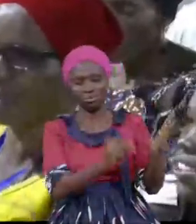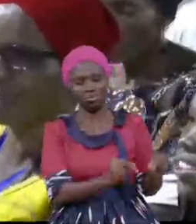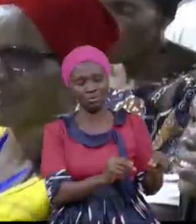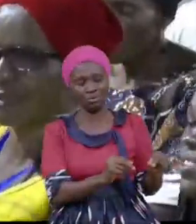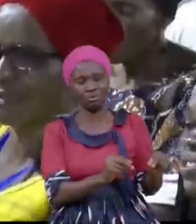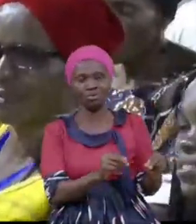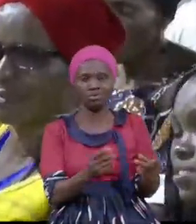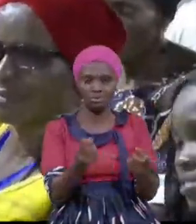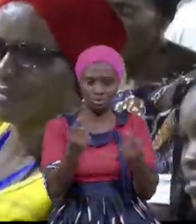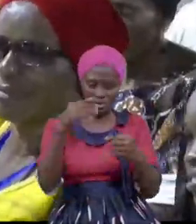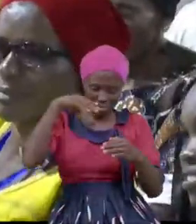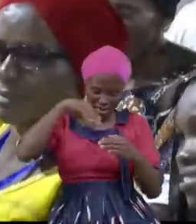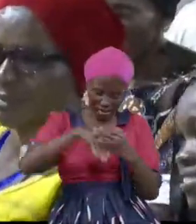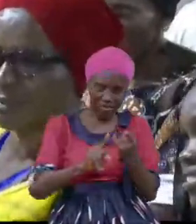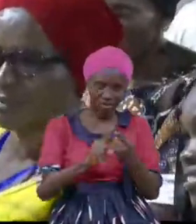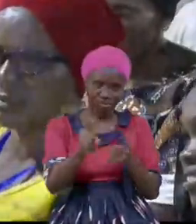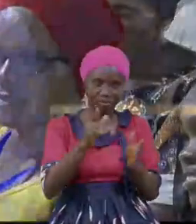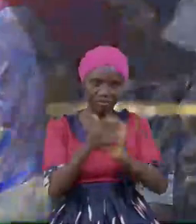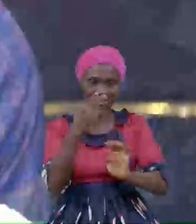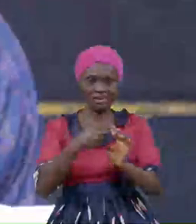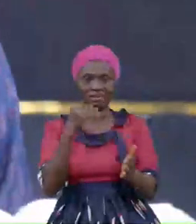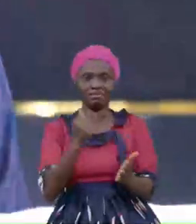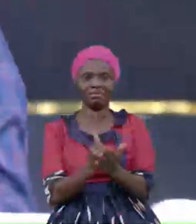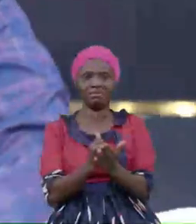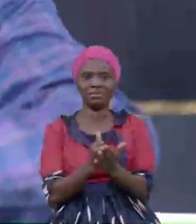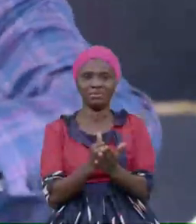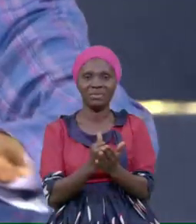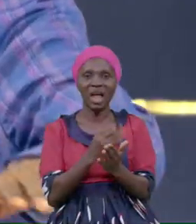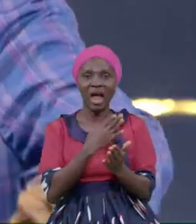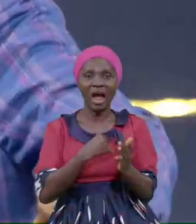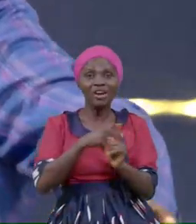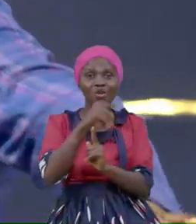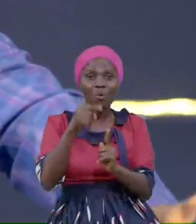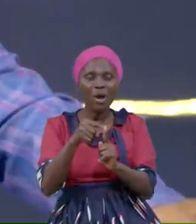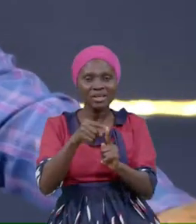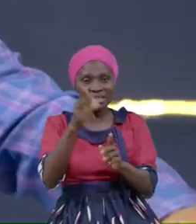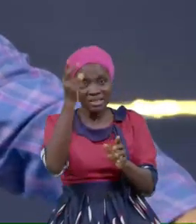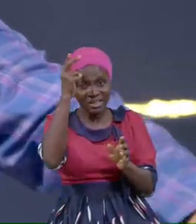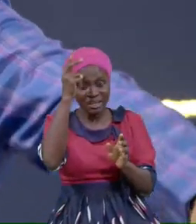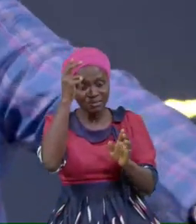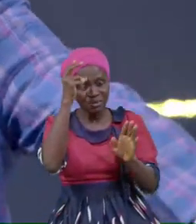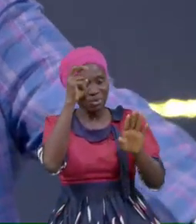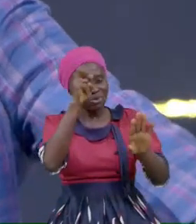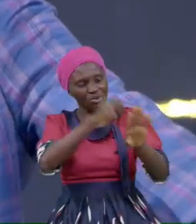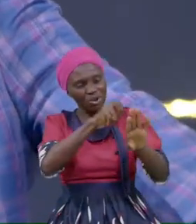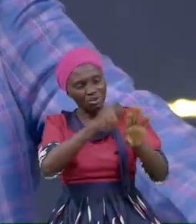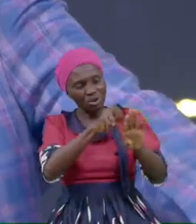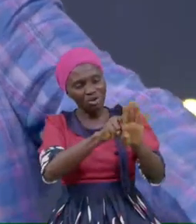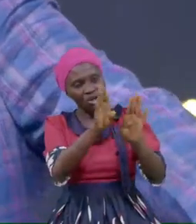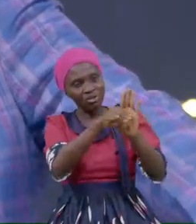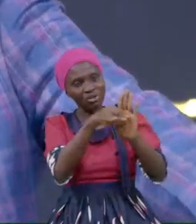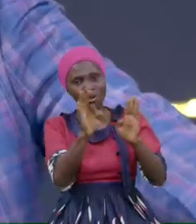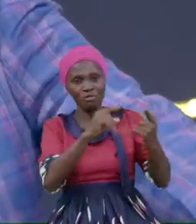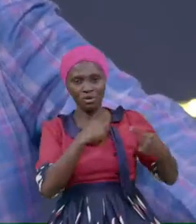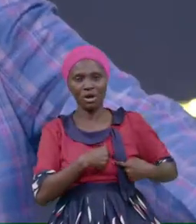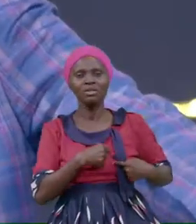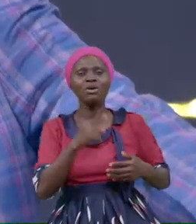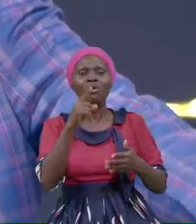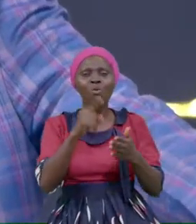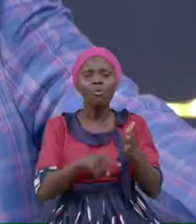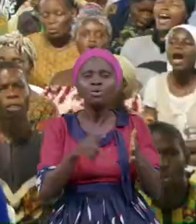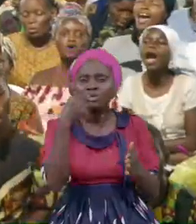And if the devil knocks at the door, what are you going to say? No. Say that no the way you say it. Let